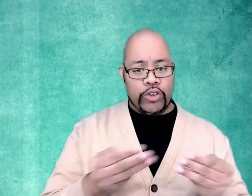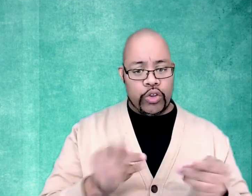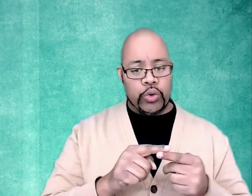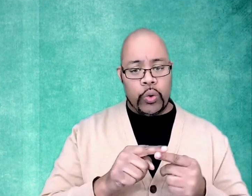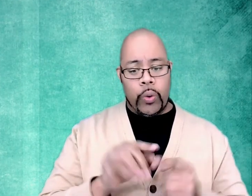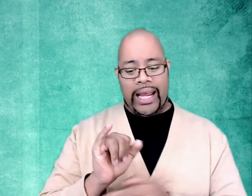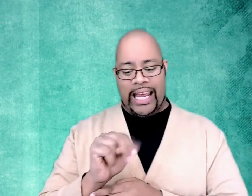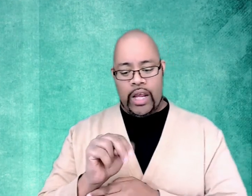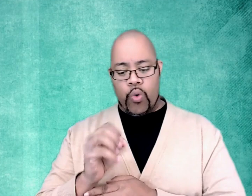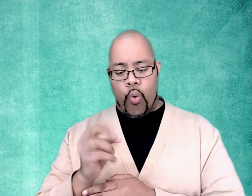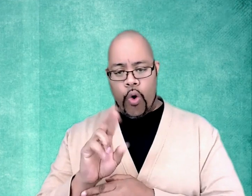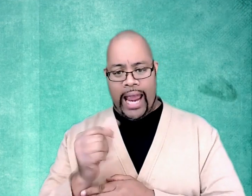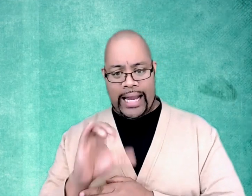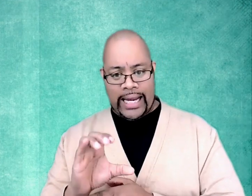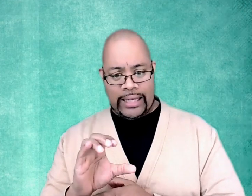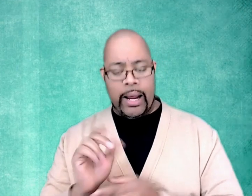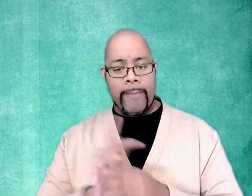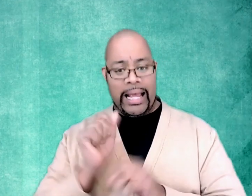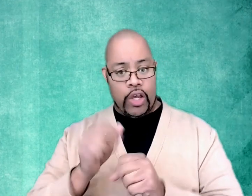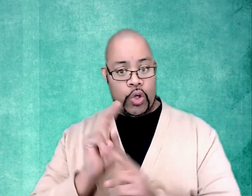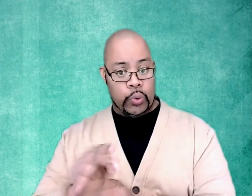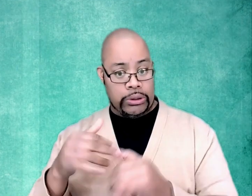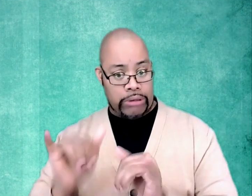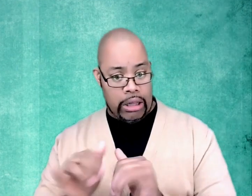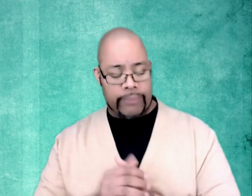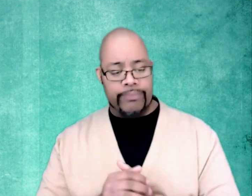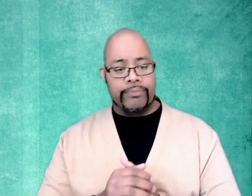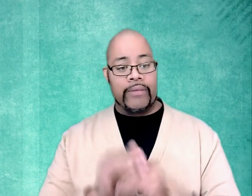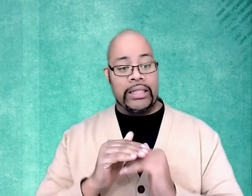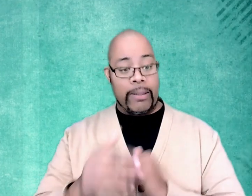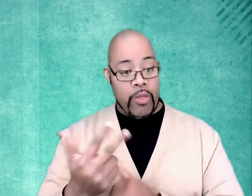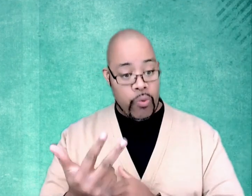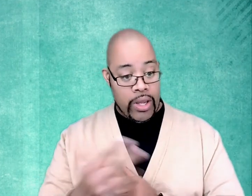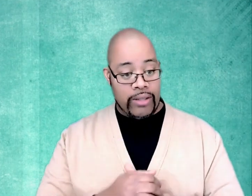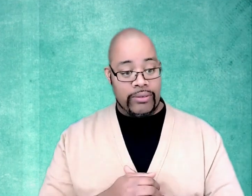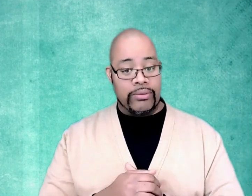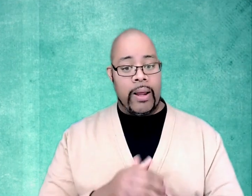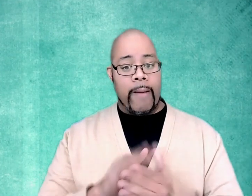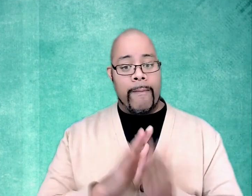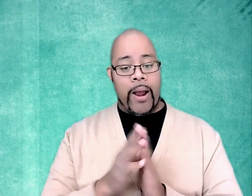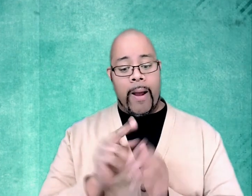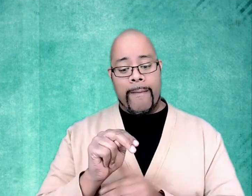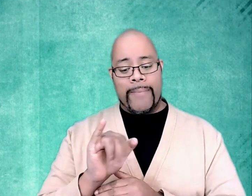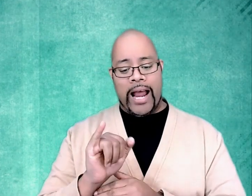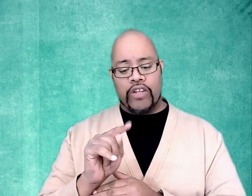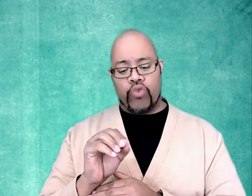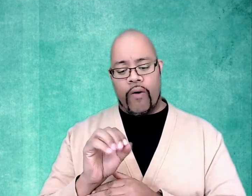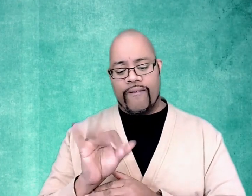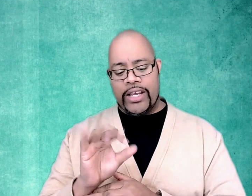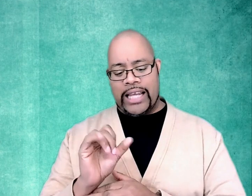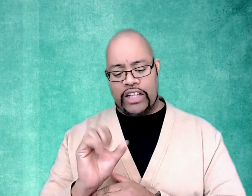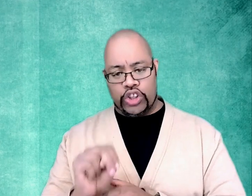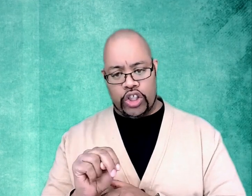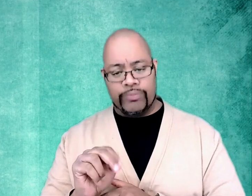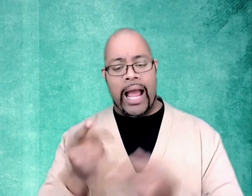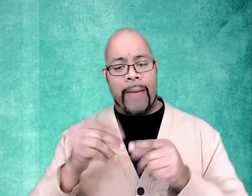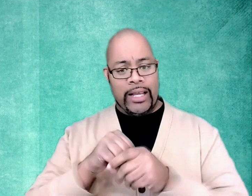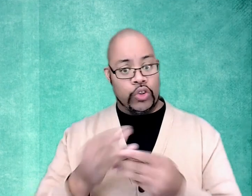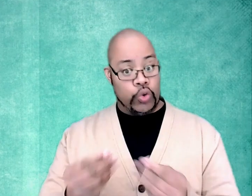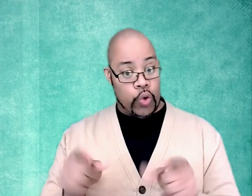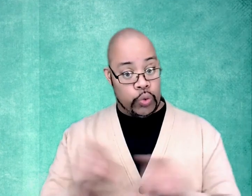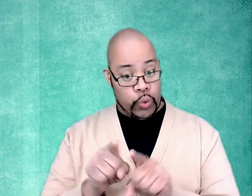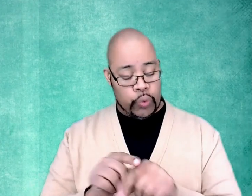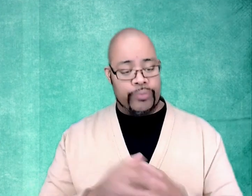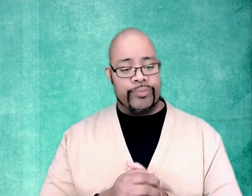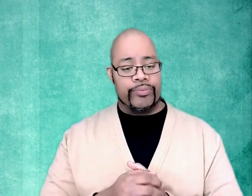to an inorganic form of nitrogen that plants can use. Step 3, nitrification. Nitrification also occurs in the soils,